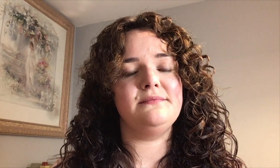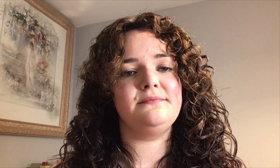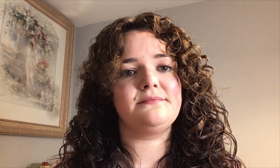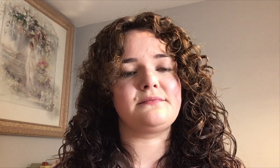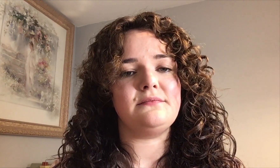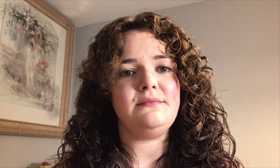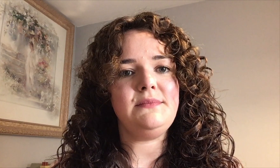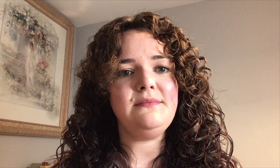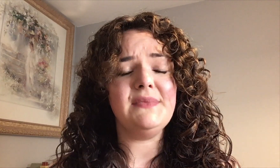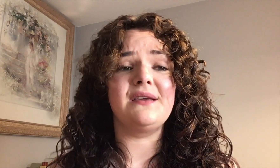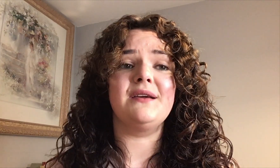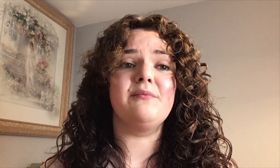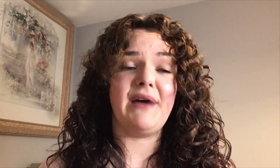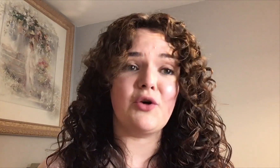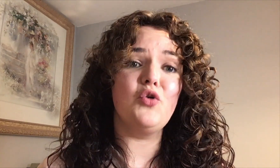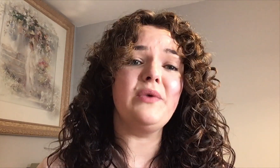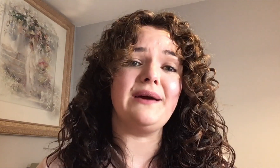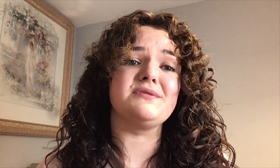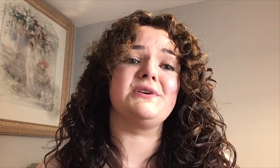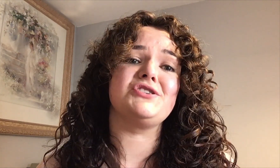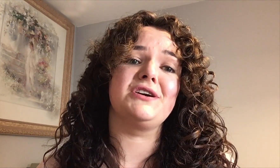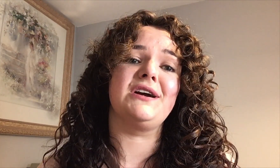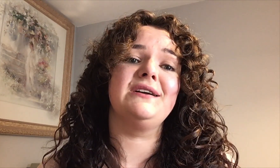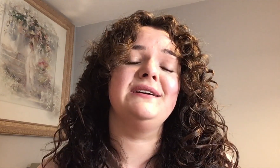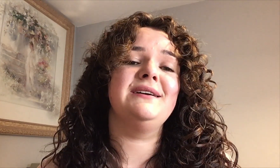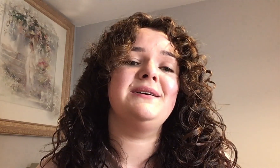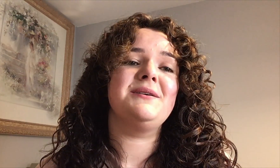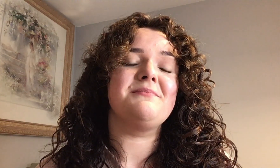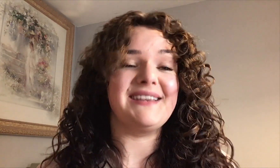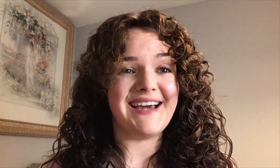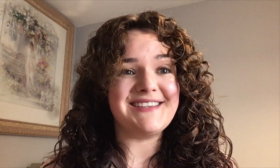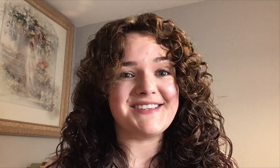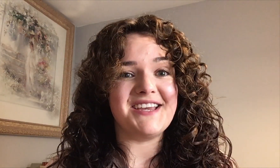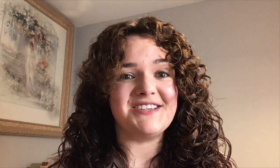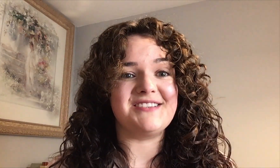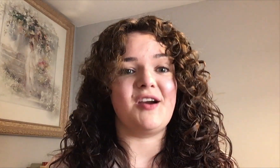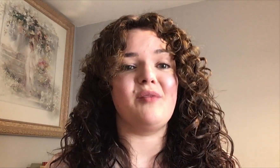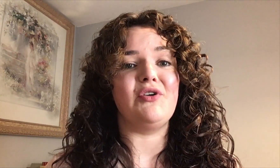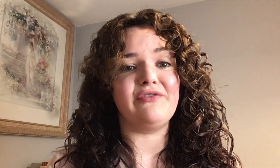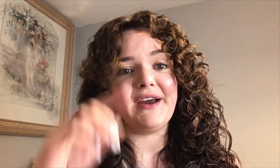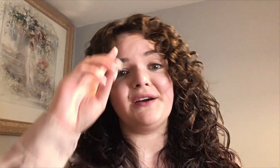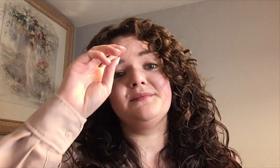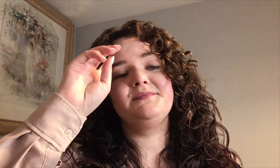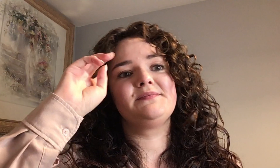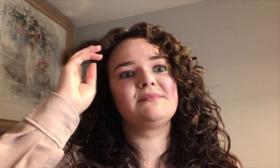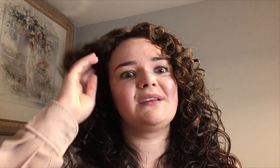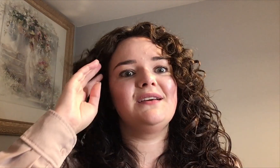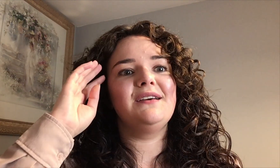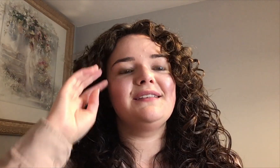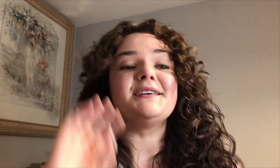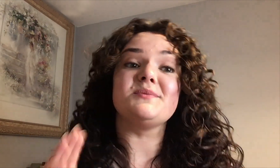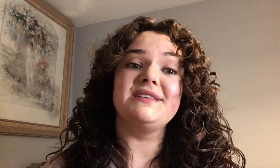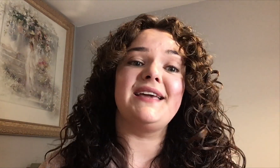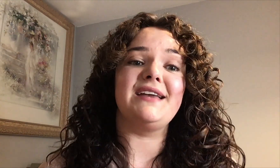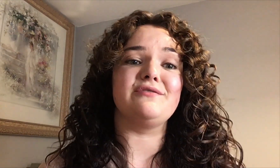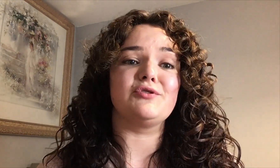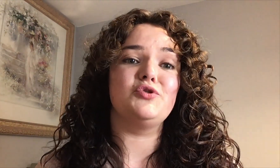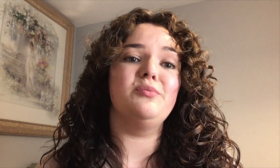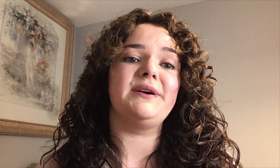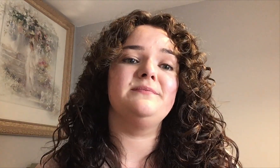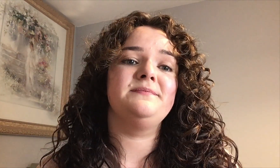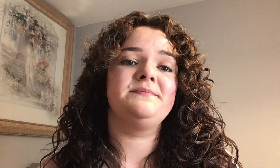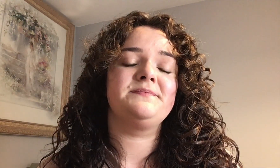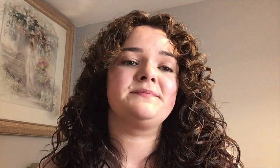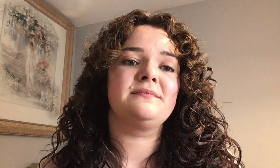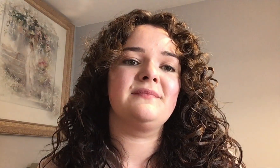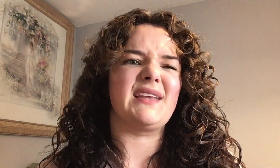winter." Back home when I was much younger, my dad decided to start a bonfire. This was in the end of